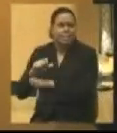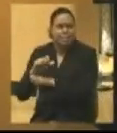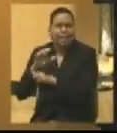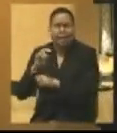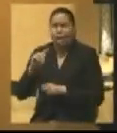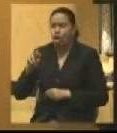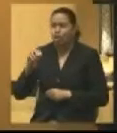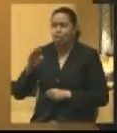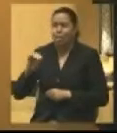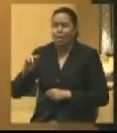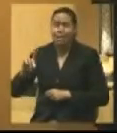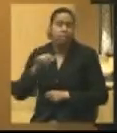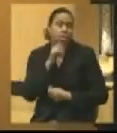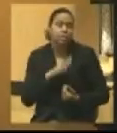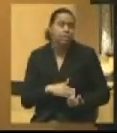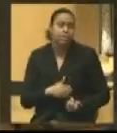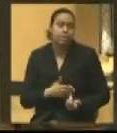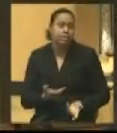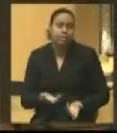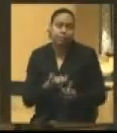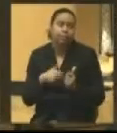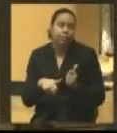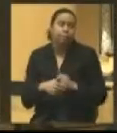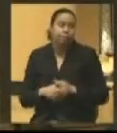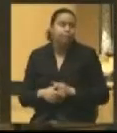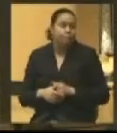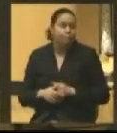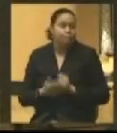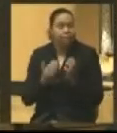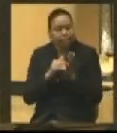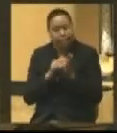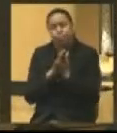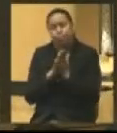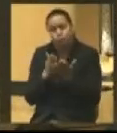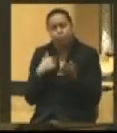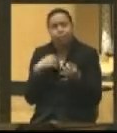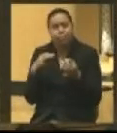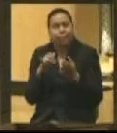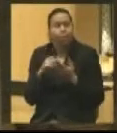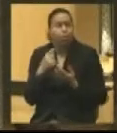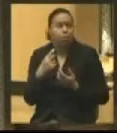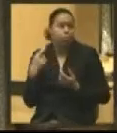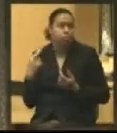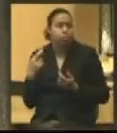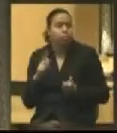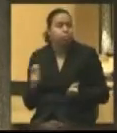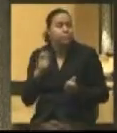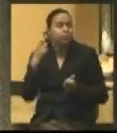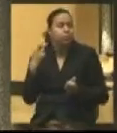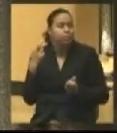part with great difficulty. Again, in the book, I explain how one of the reasons, the biggest